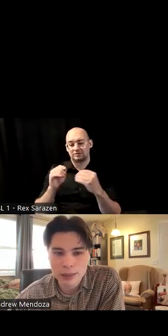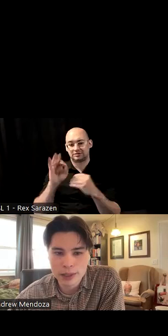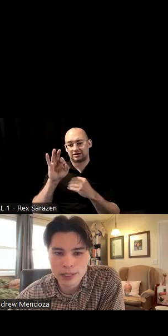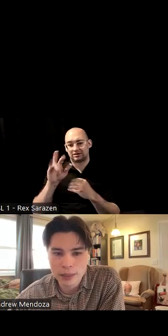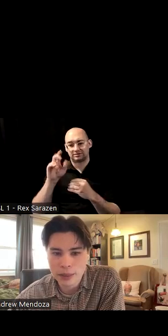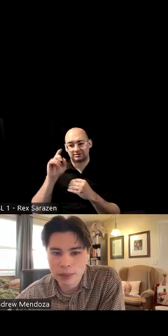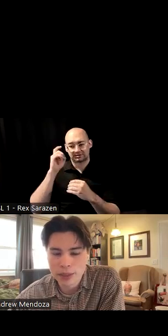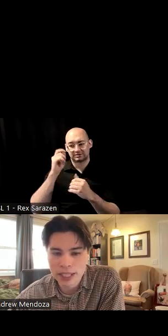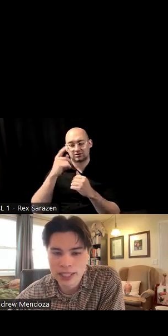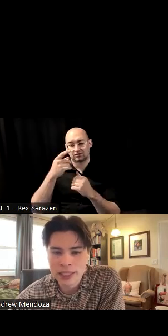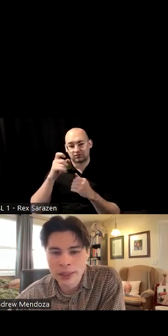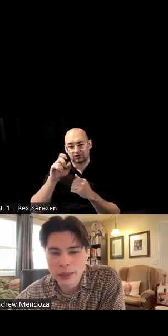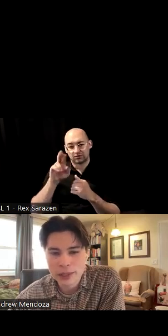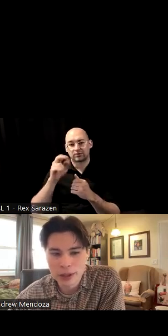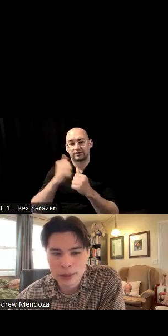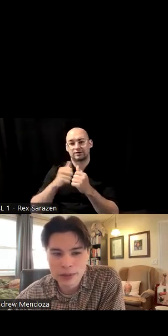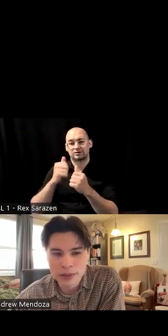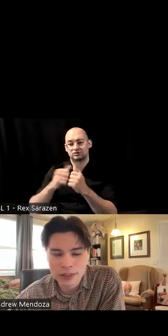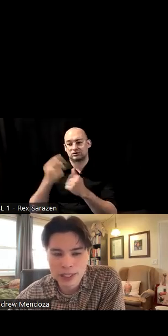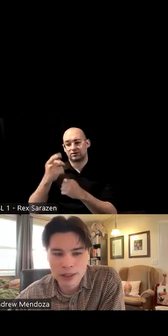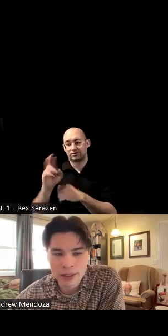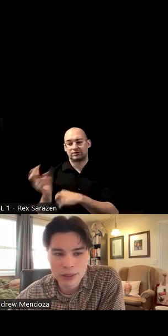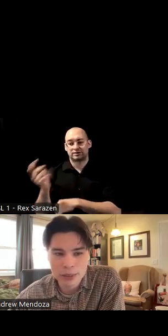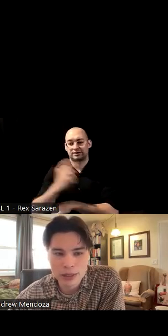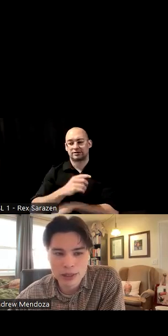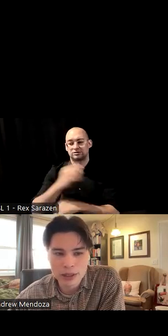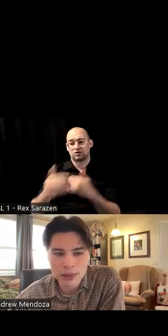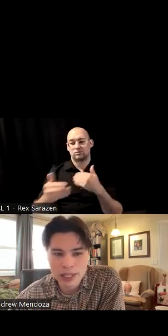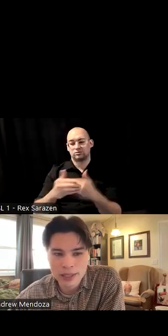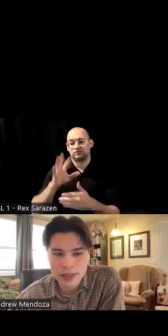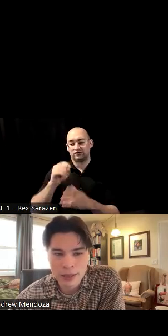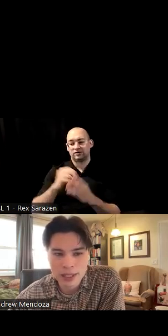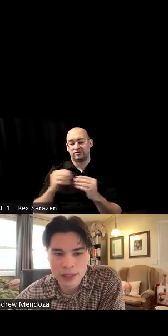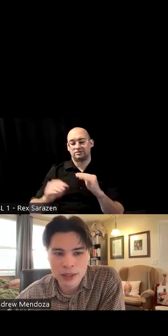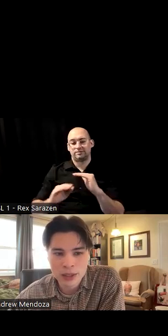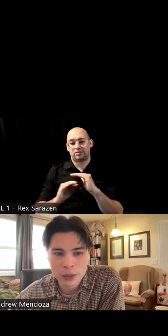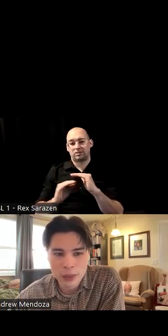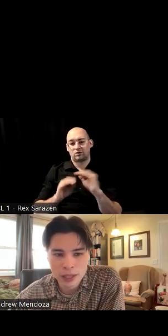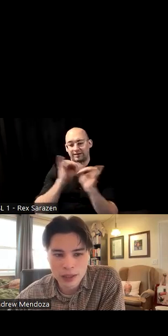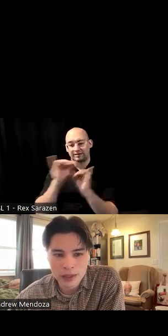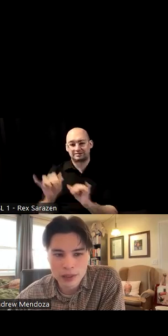$83.90 per participant per day, which is almost $50 below the estimated